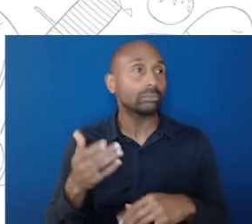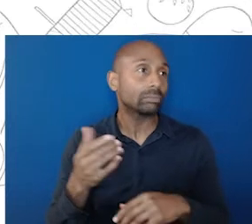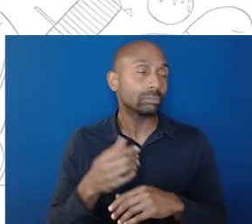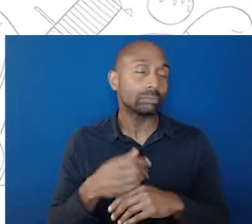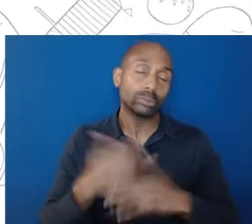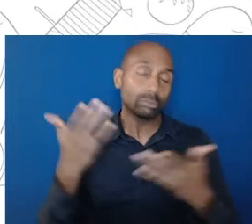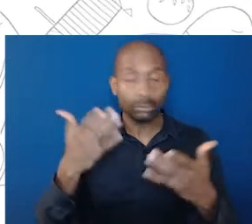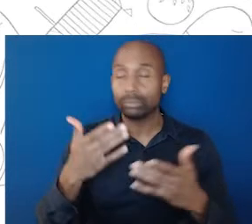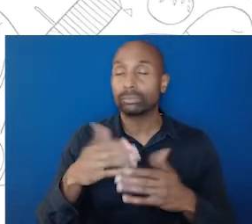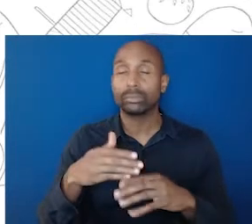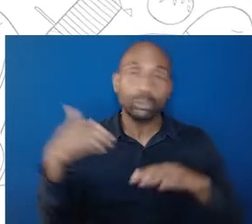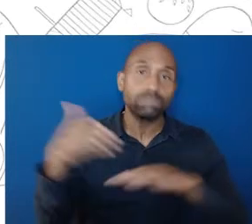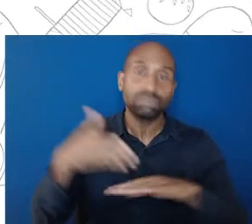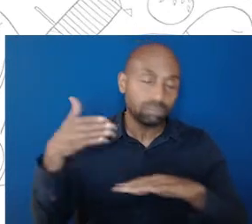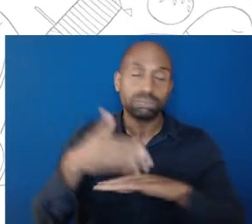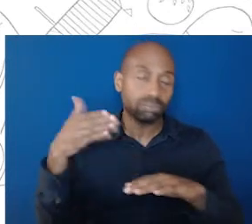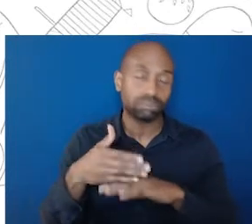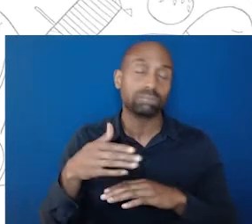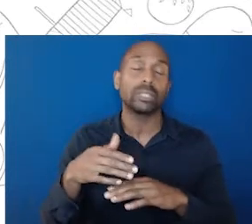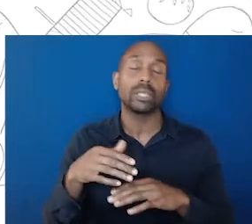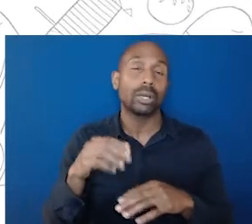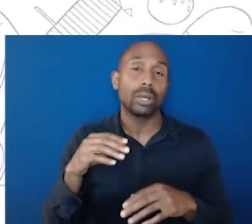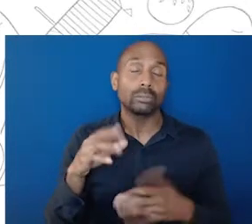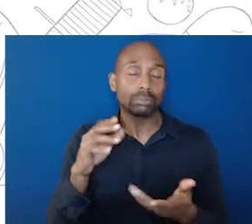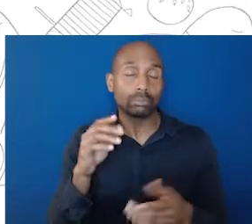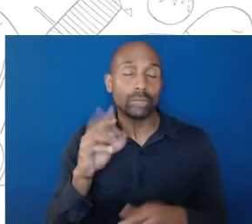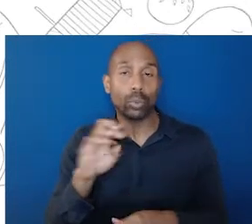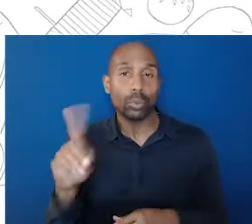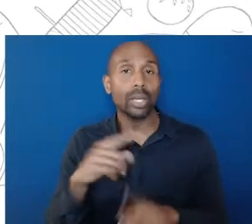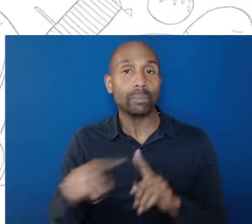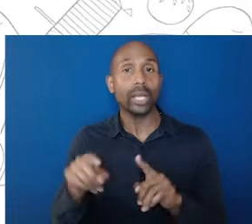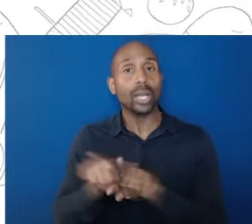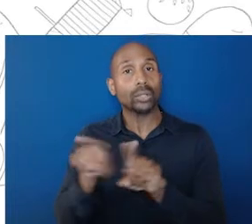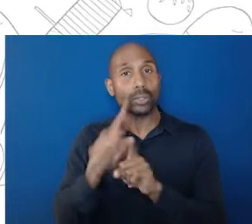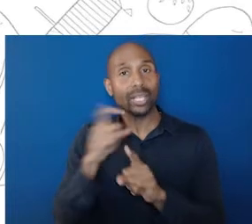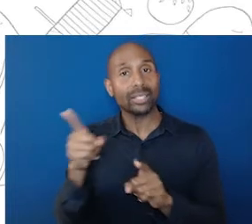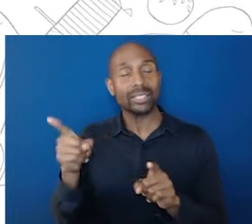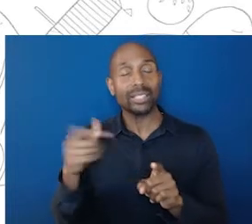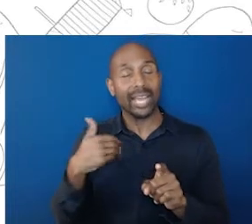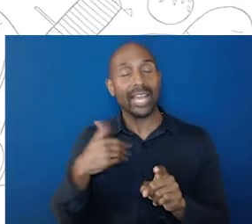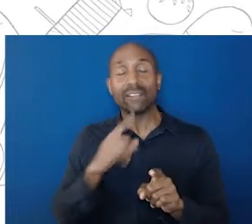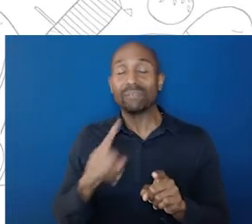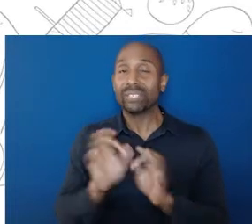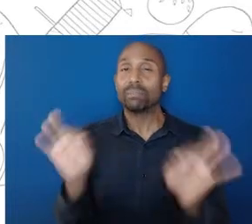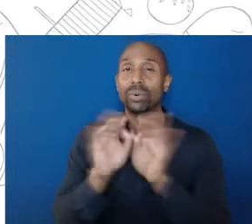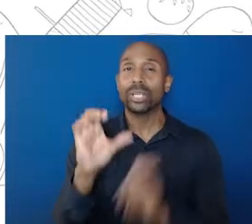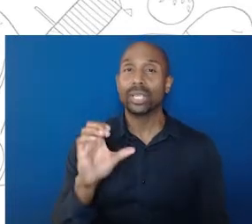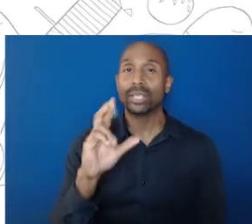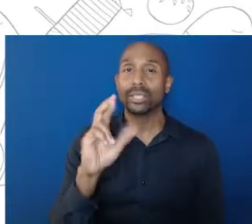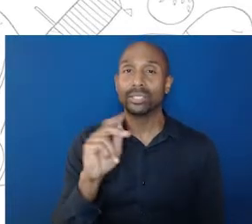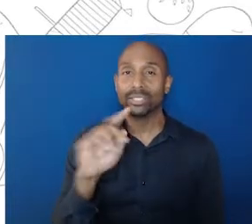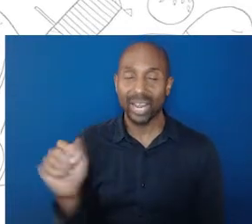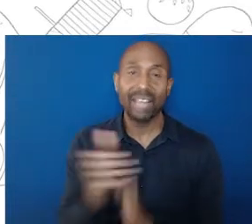wood and so on, but because they had these really important craft skills. So exactly. I think that's one of